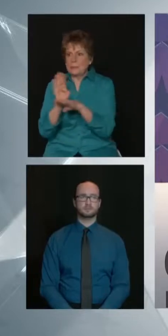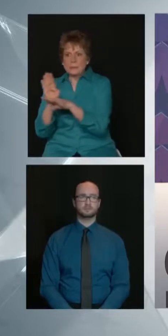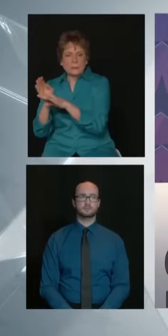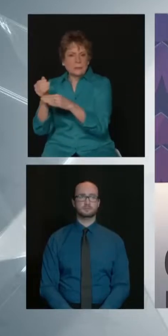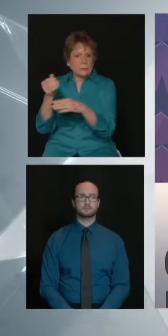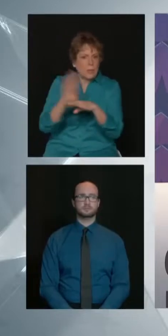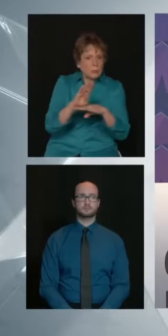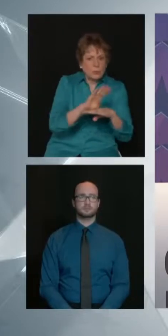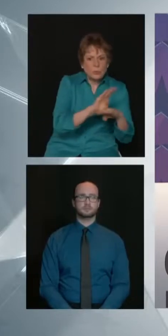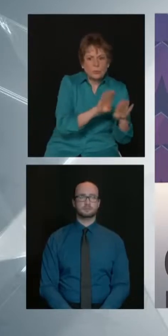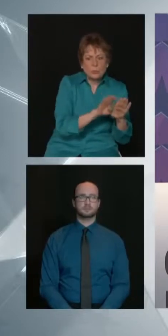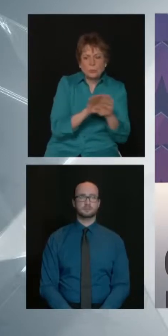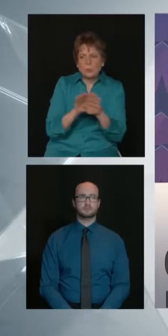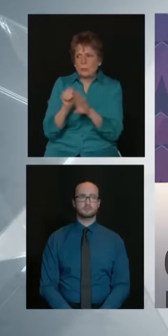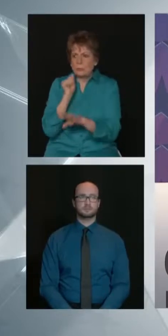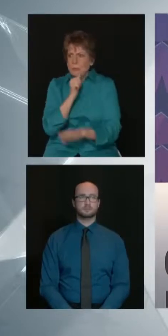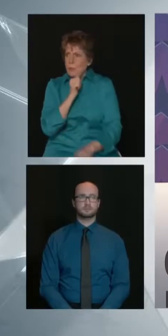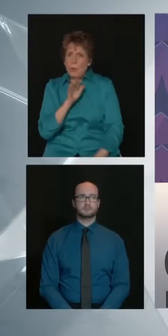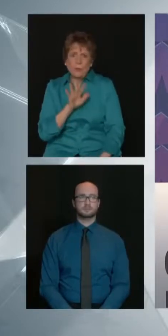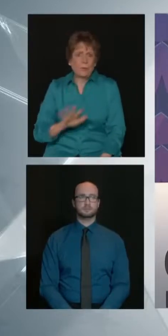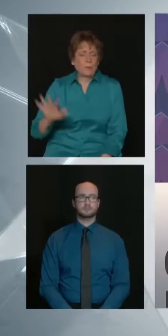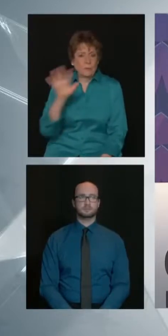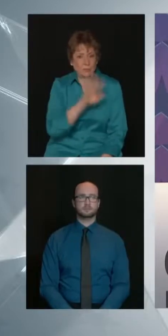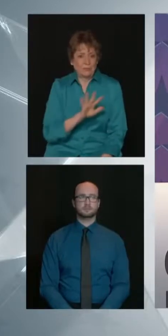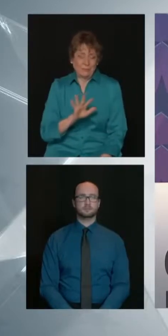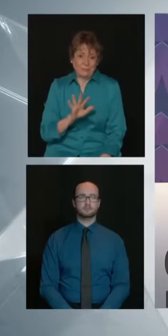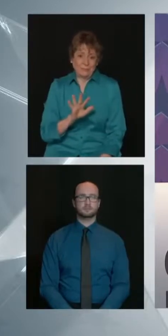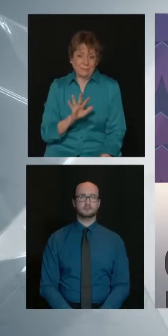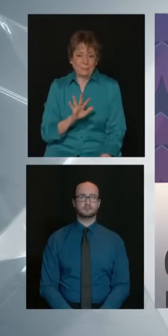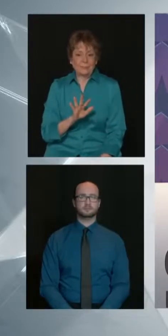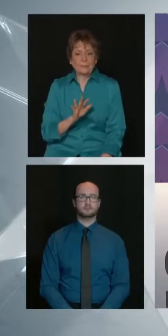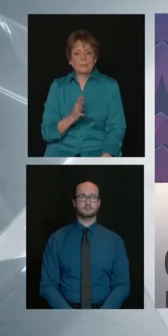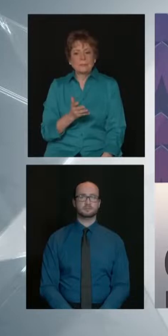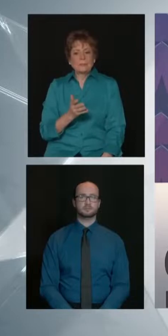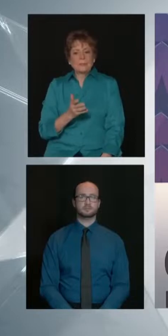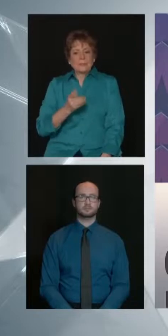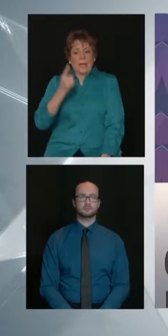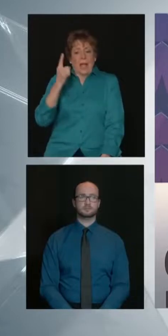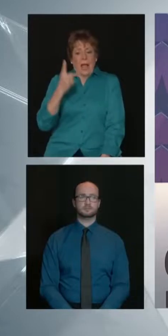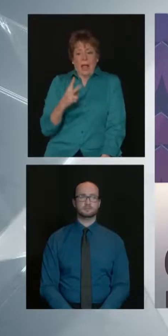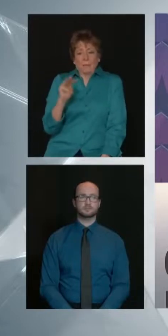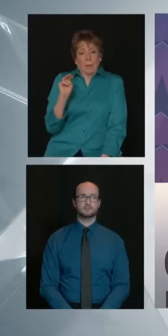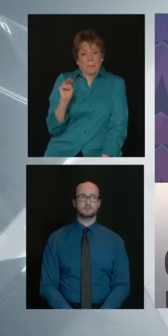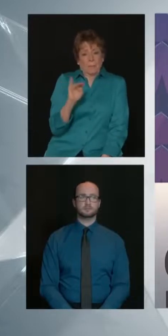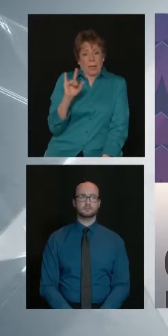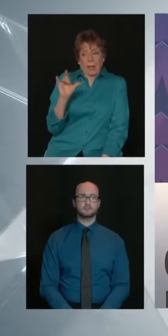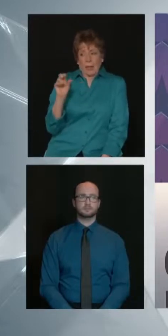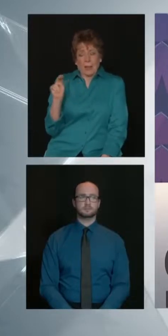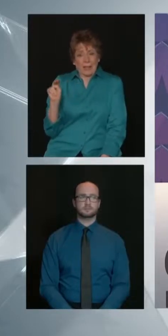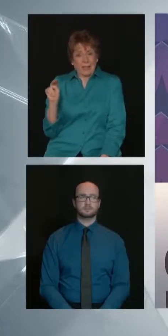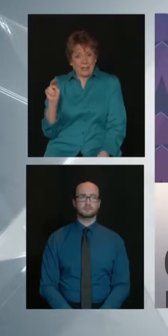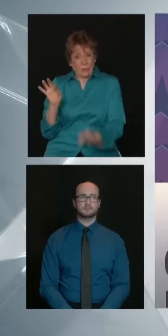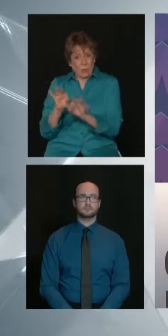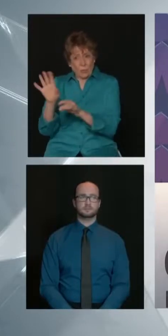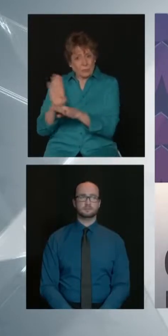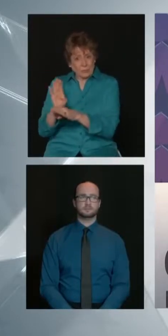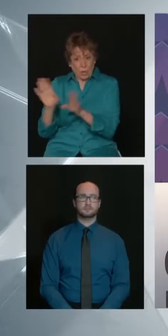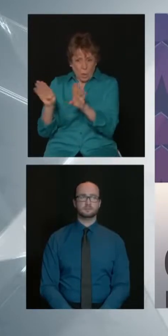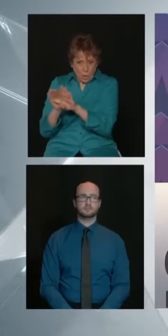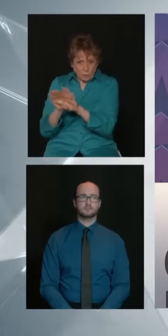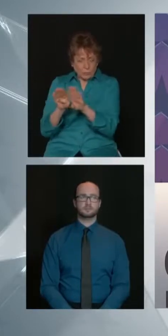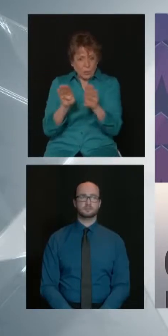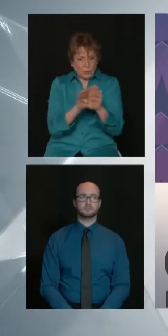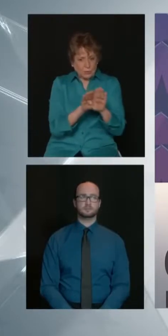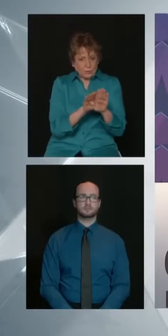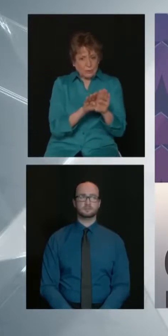businesses. You know, sometimes the federal government has to step in to save small business. You know, they have to step in to protect livelihoods. You